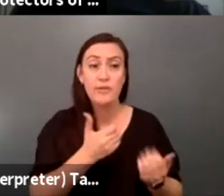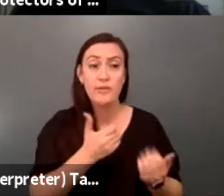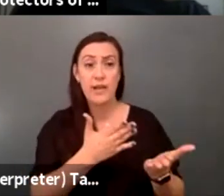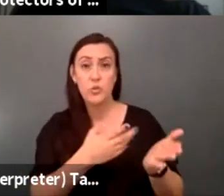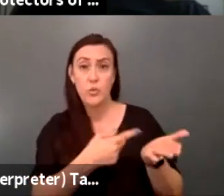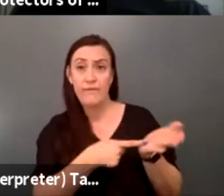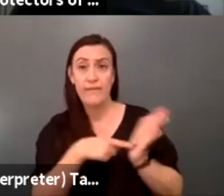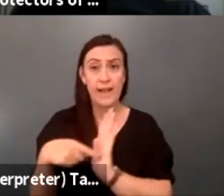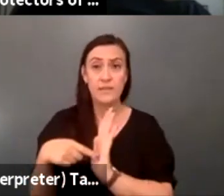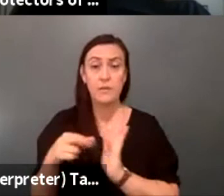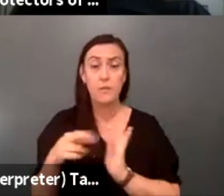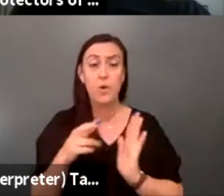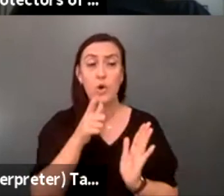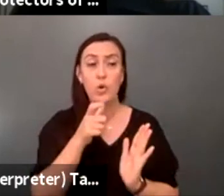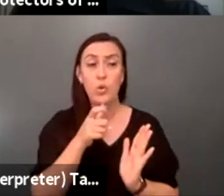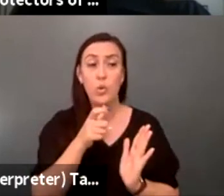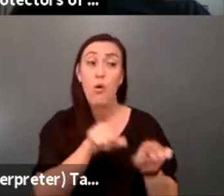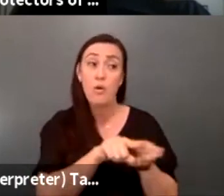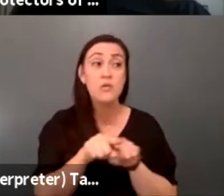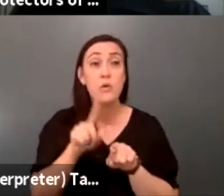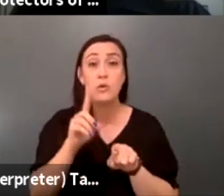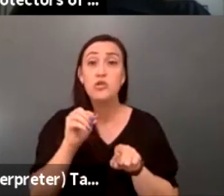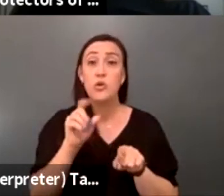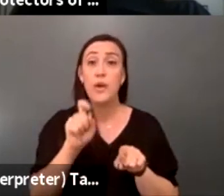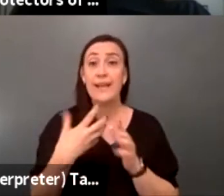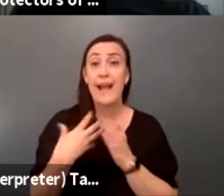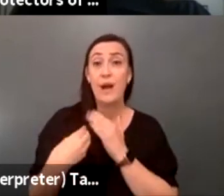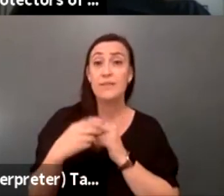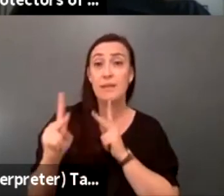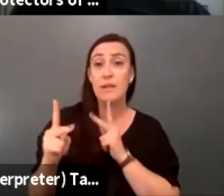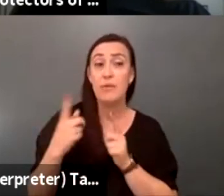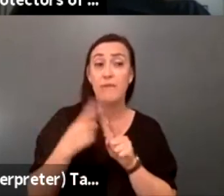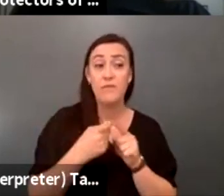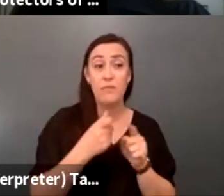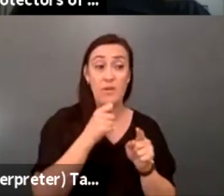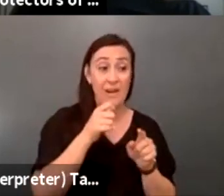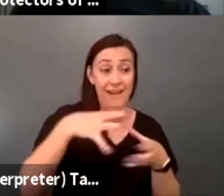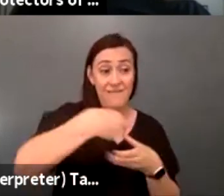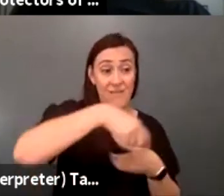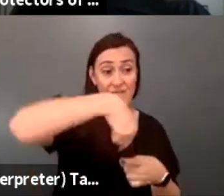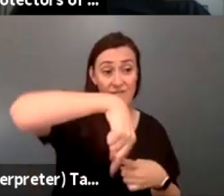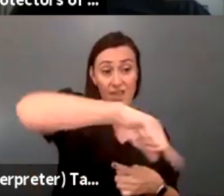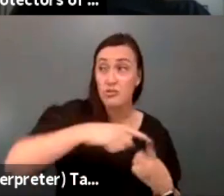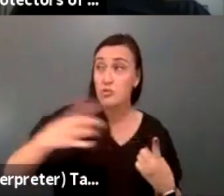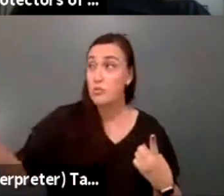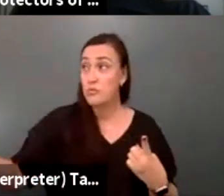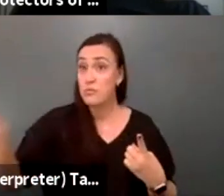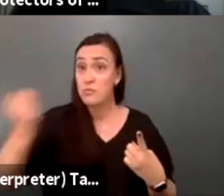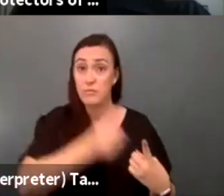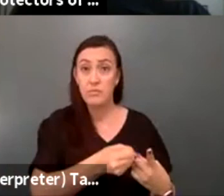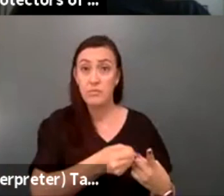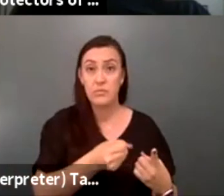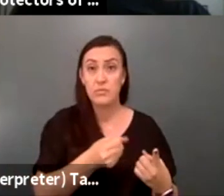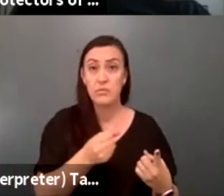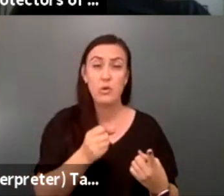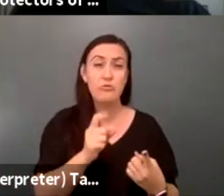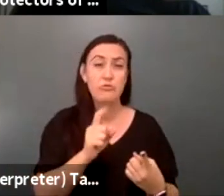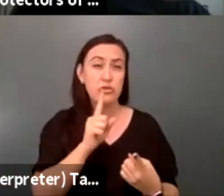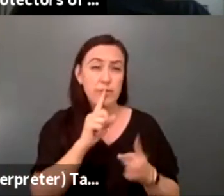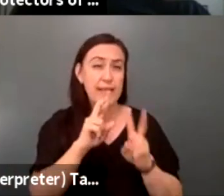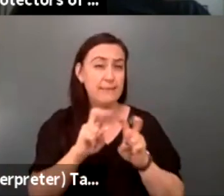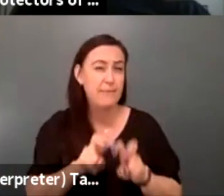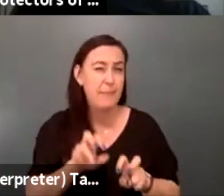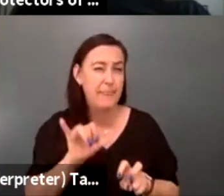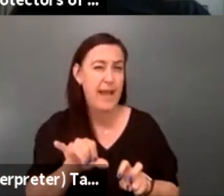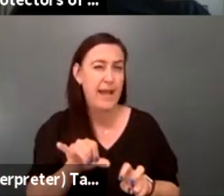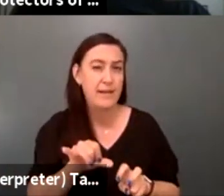And also, do you need people from outside the constituency to reflect it? Like, just really take the time to think about that,